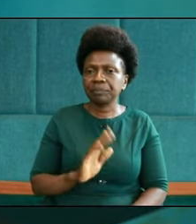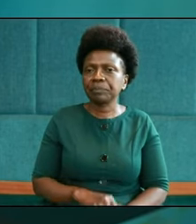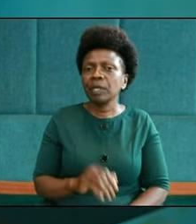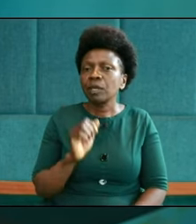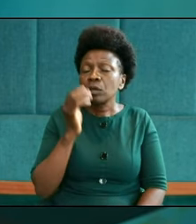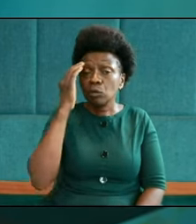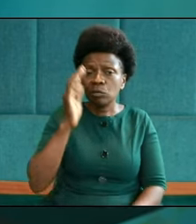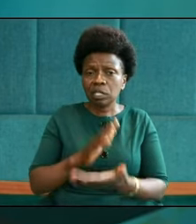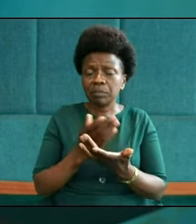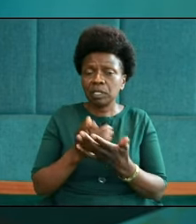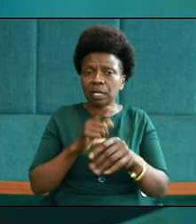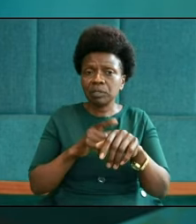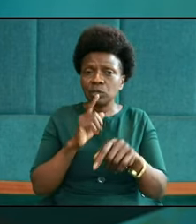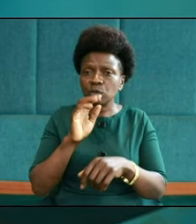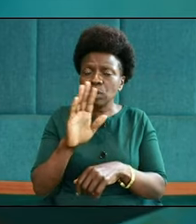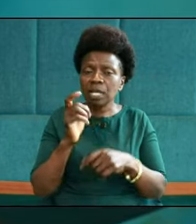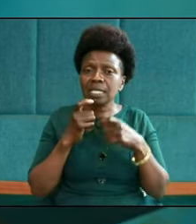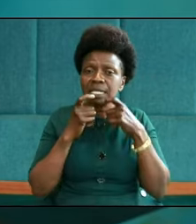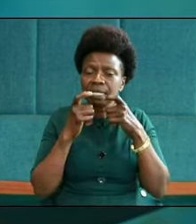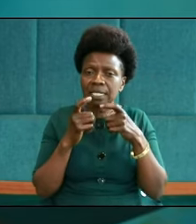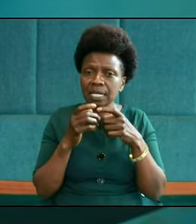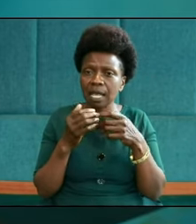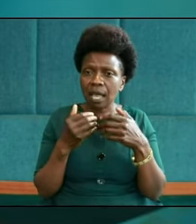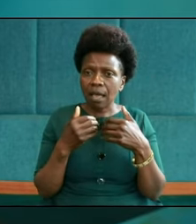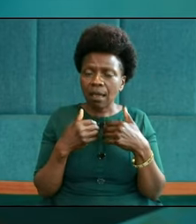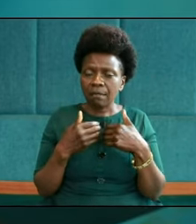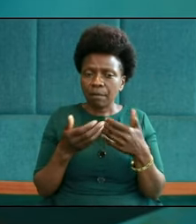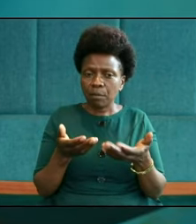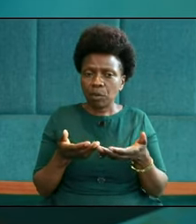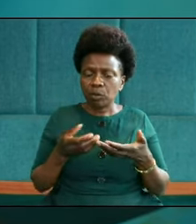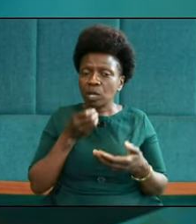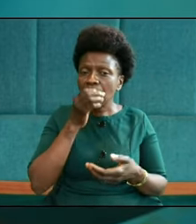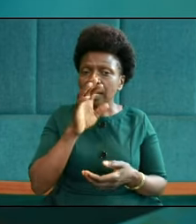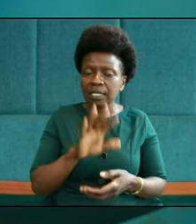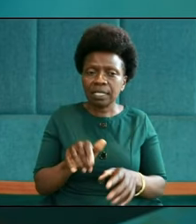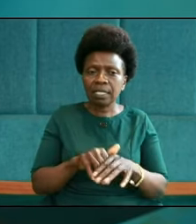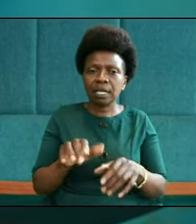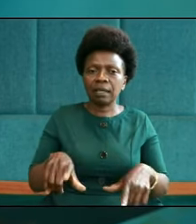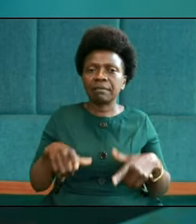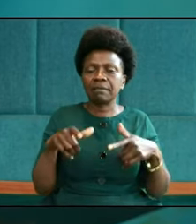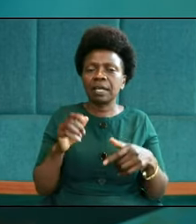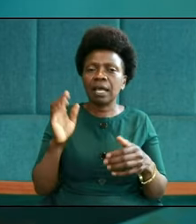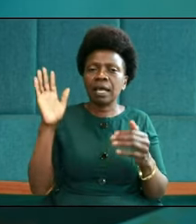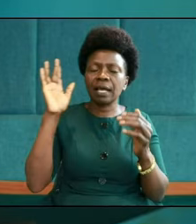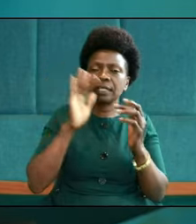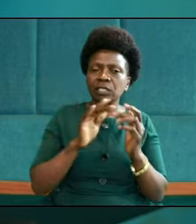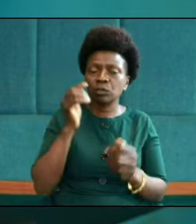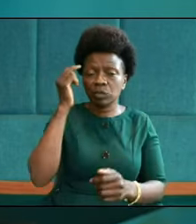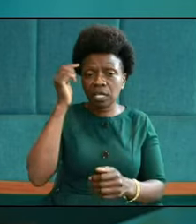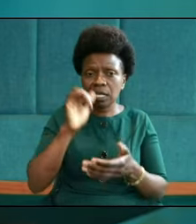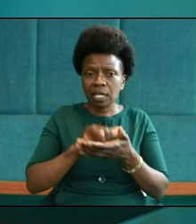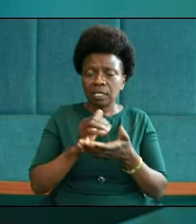Do you know sometimes your sins have brought you curses in life until you think